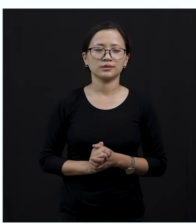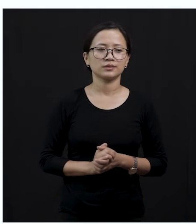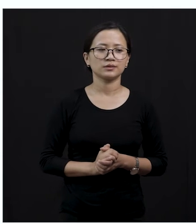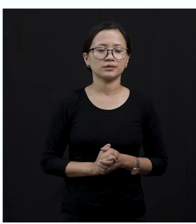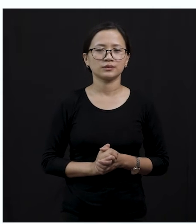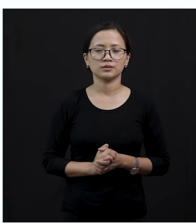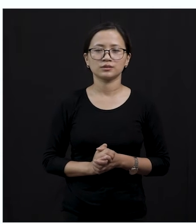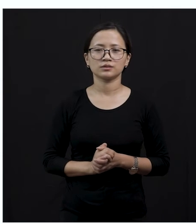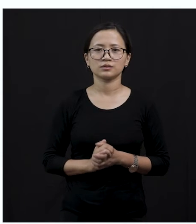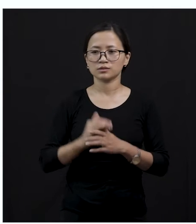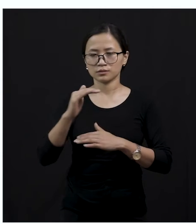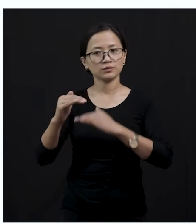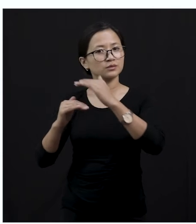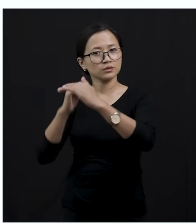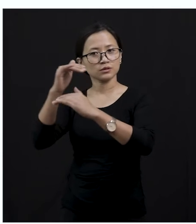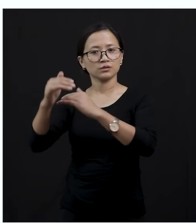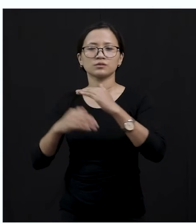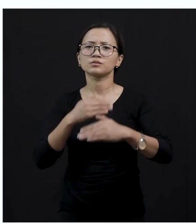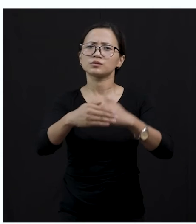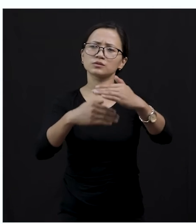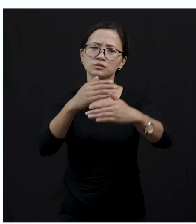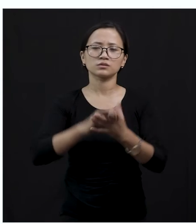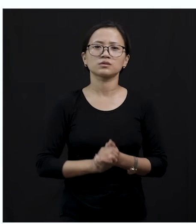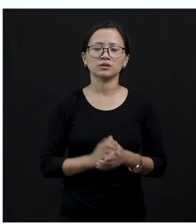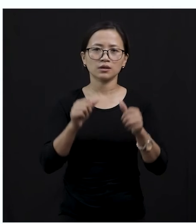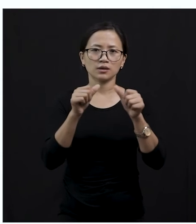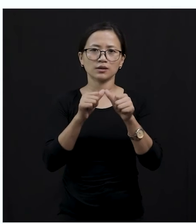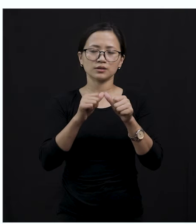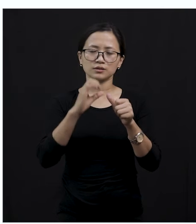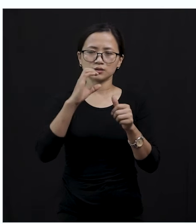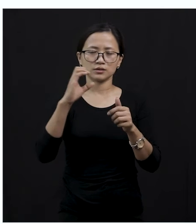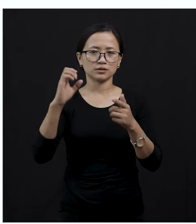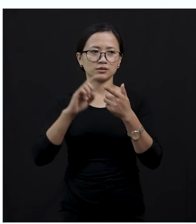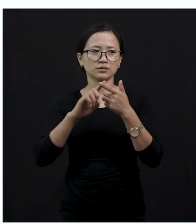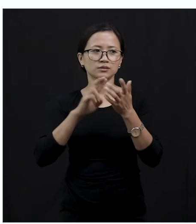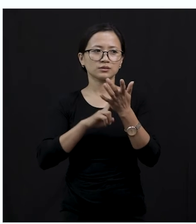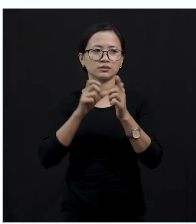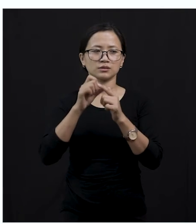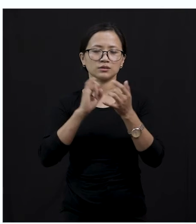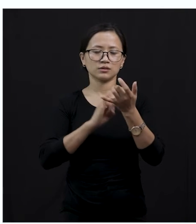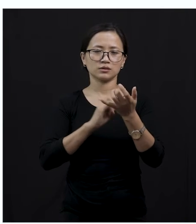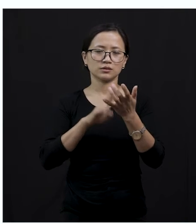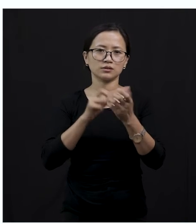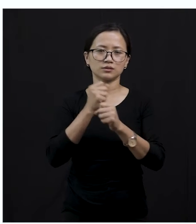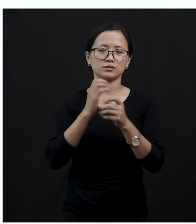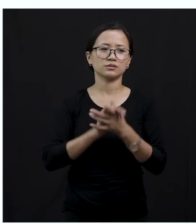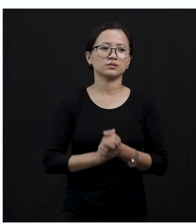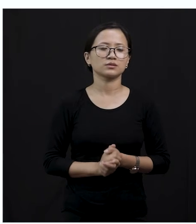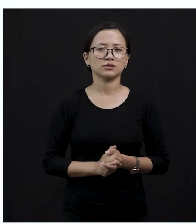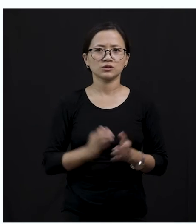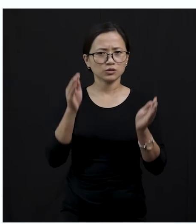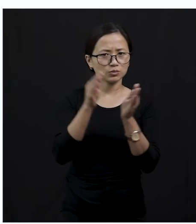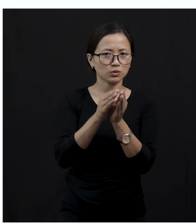this the climbing process is called ascending. Ascending means from smallest number to